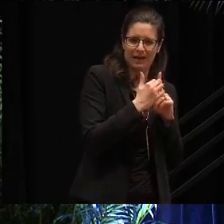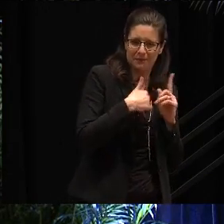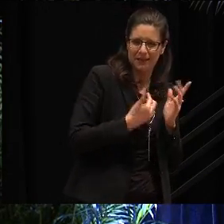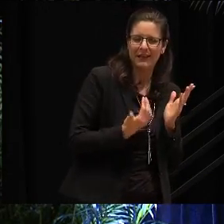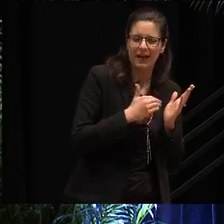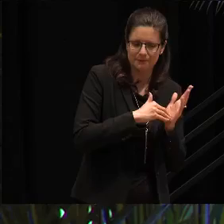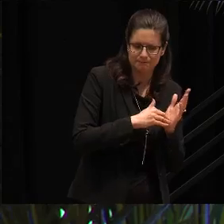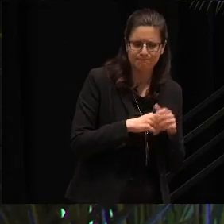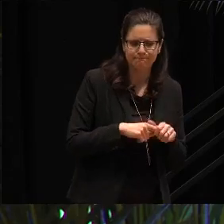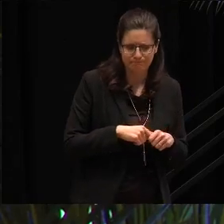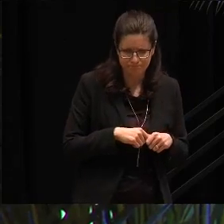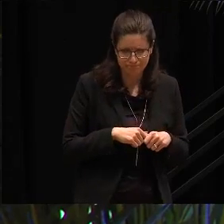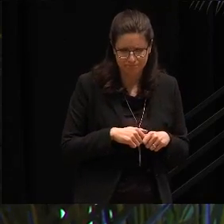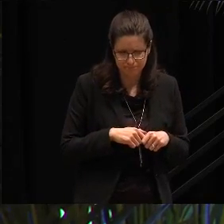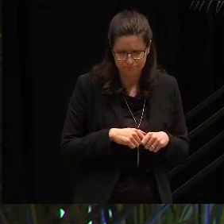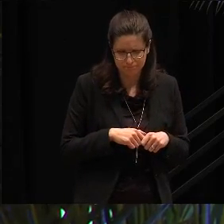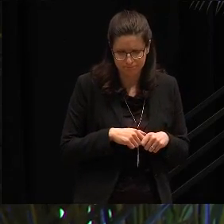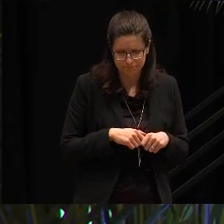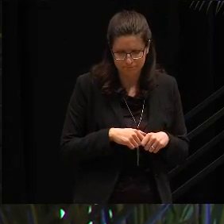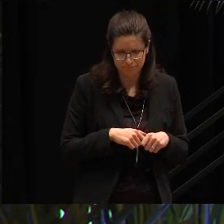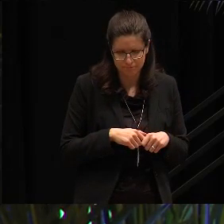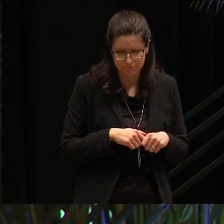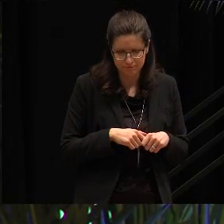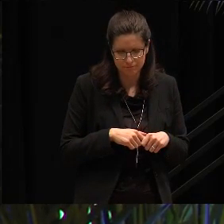this. I am not,